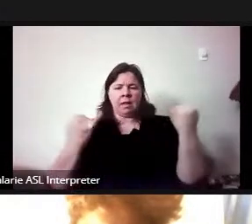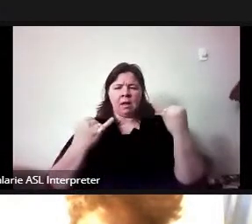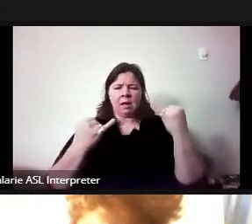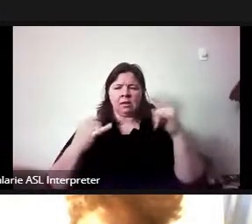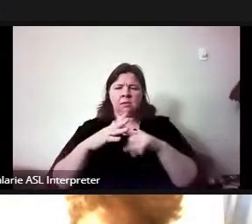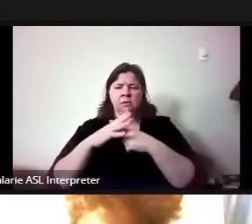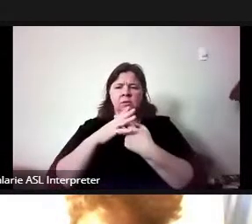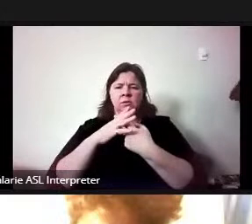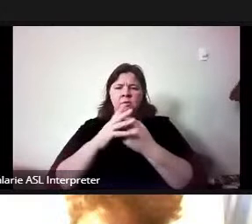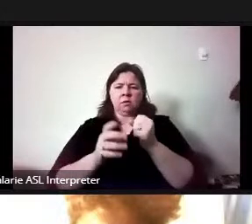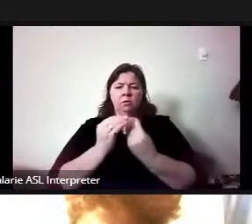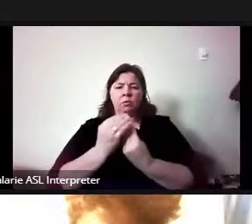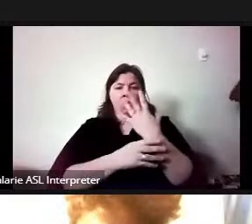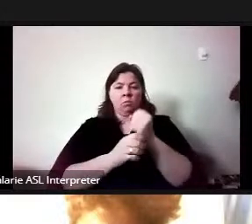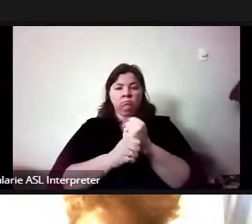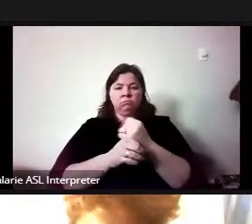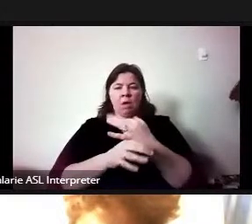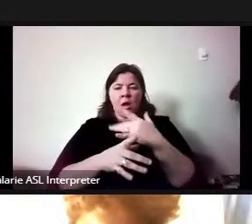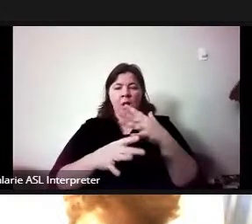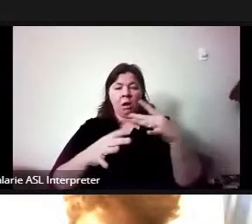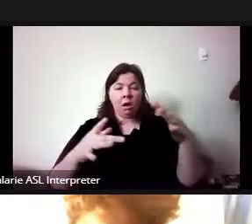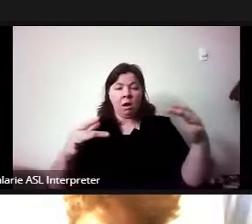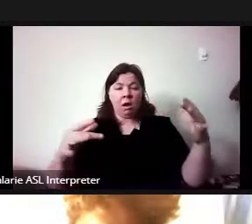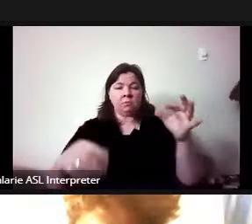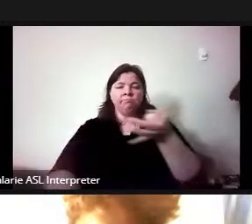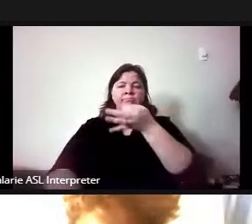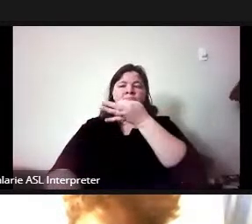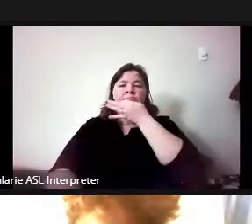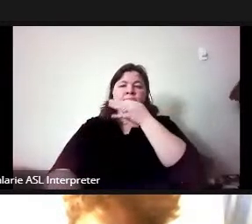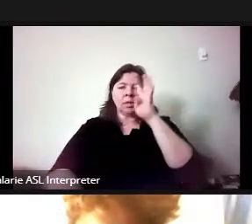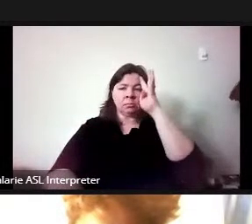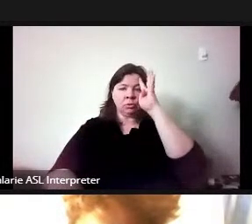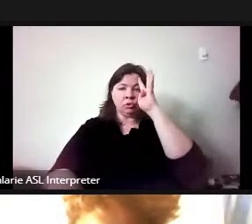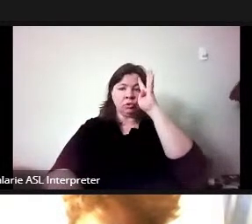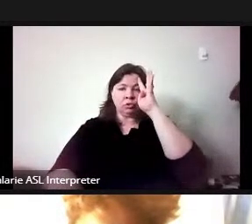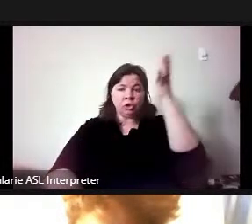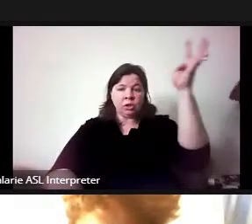he started growing with his team of experts and geniuses,